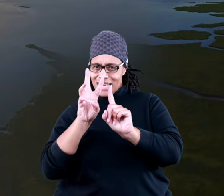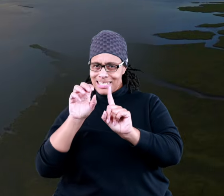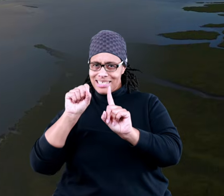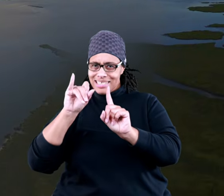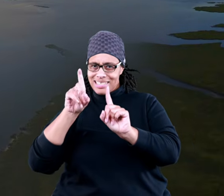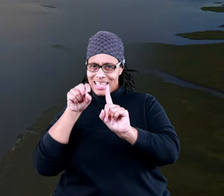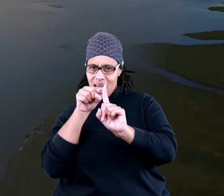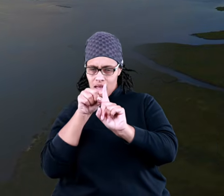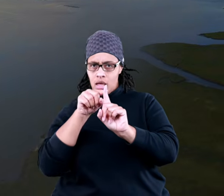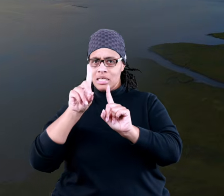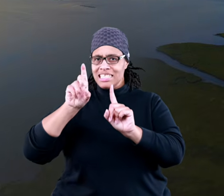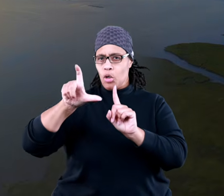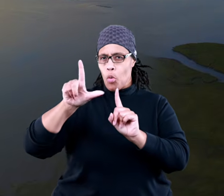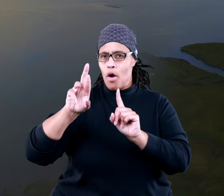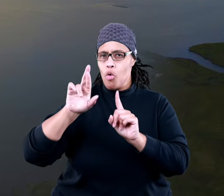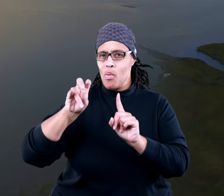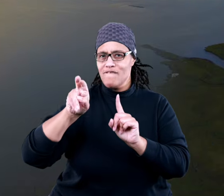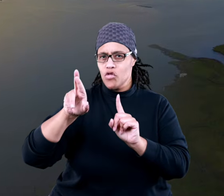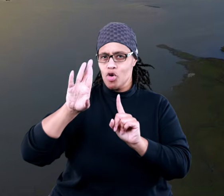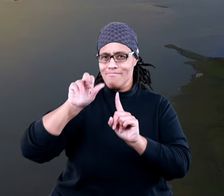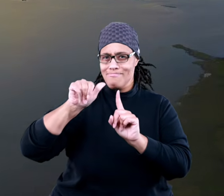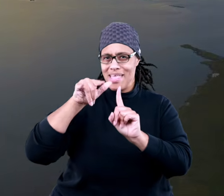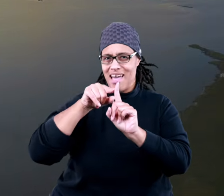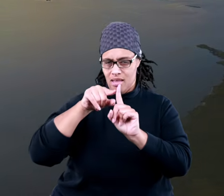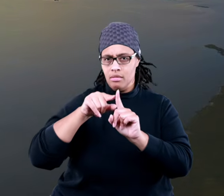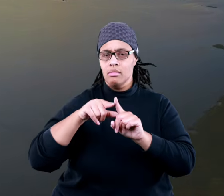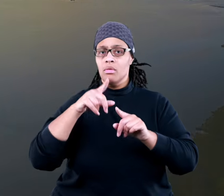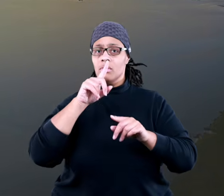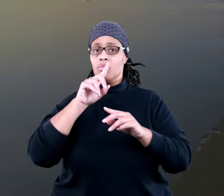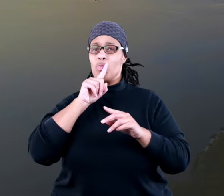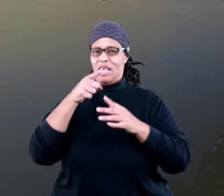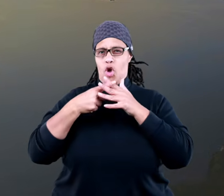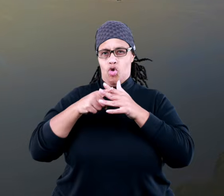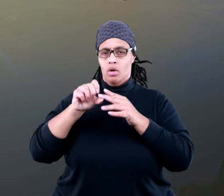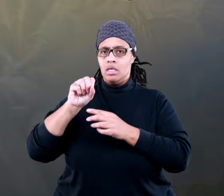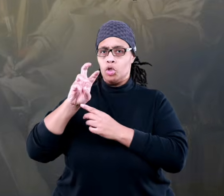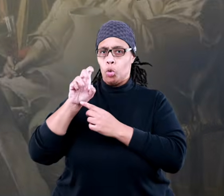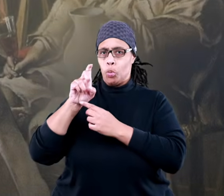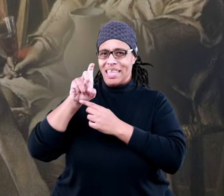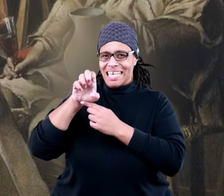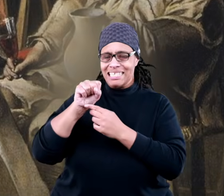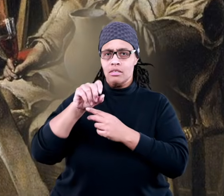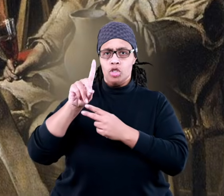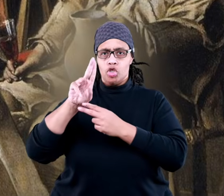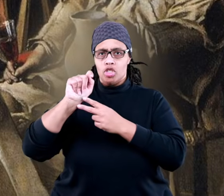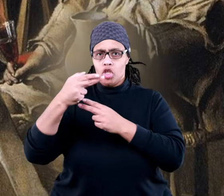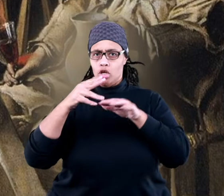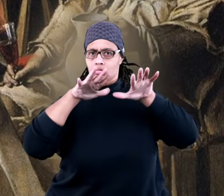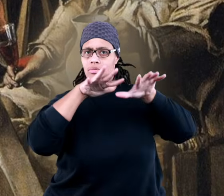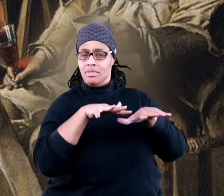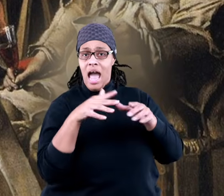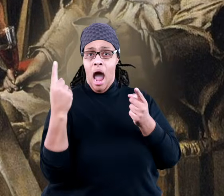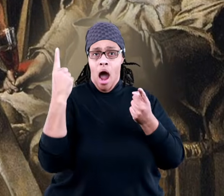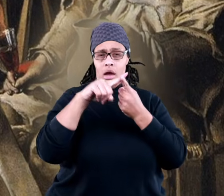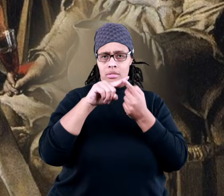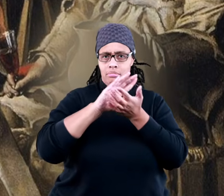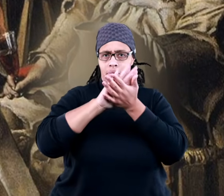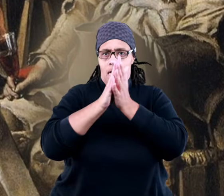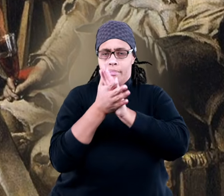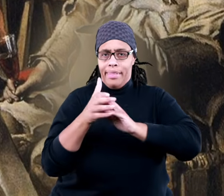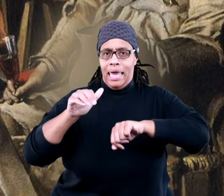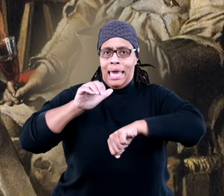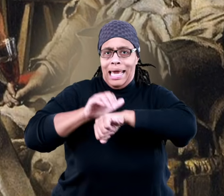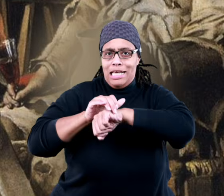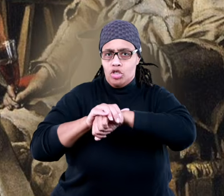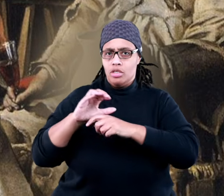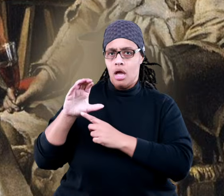of the Delaware River Bay, and originally was settled by the Swedes and Dutch, until eventually